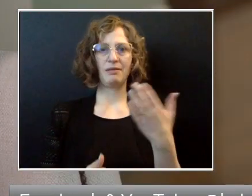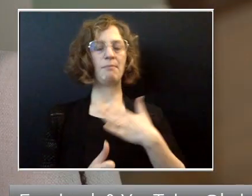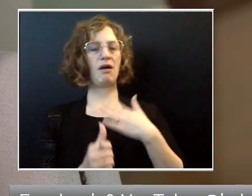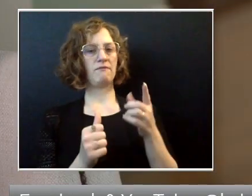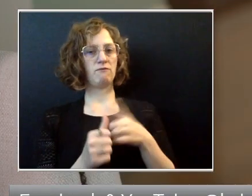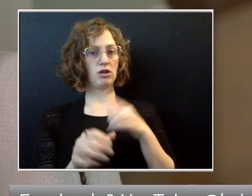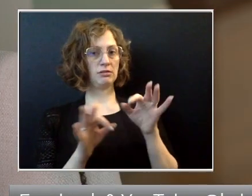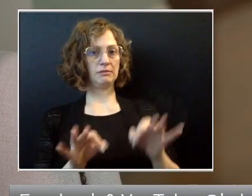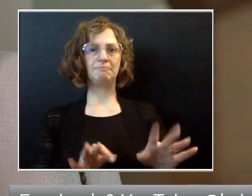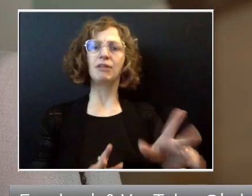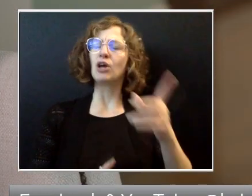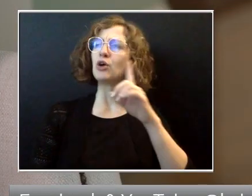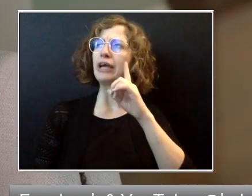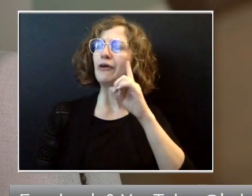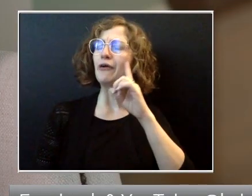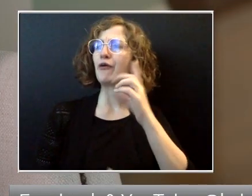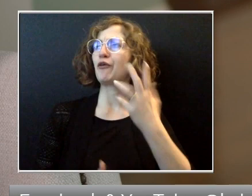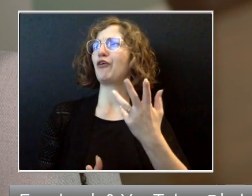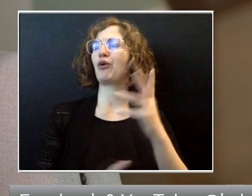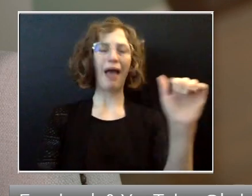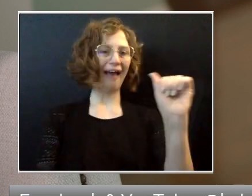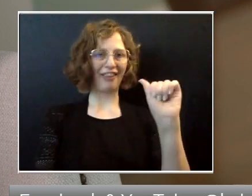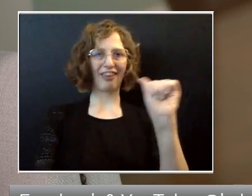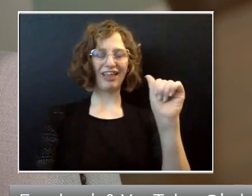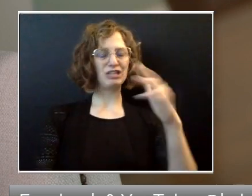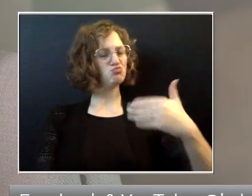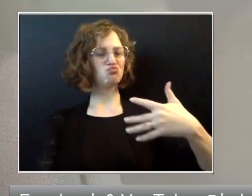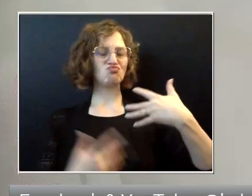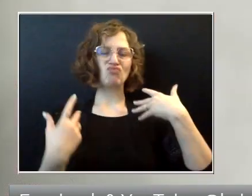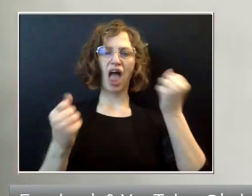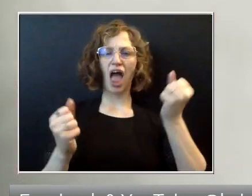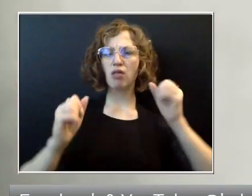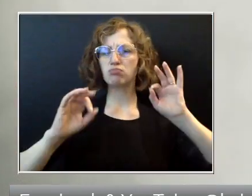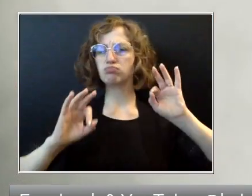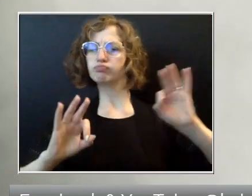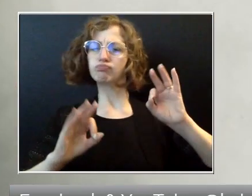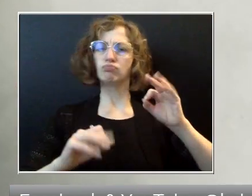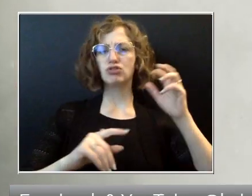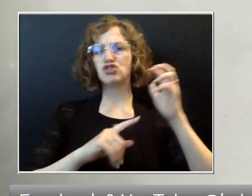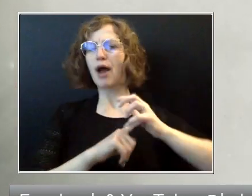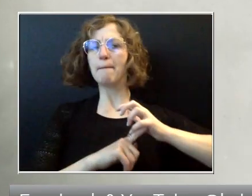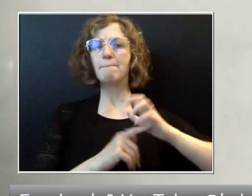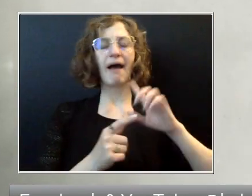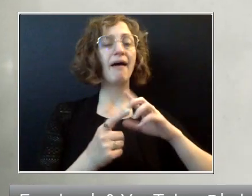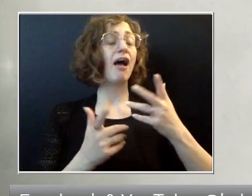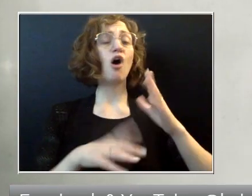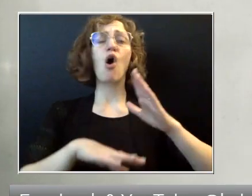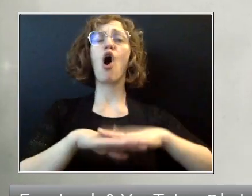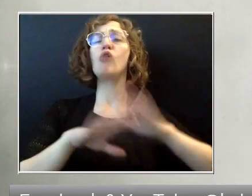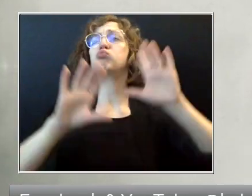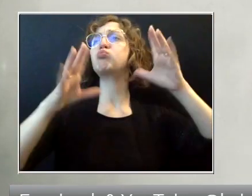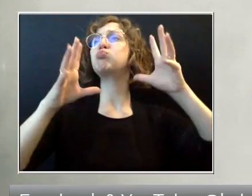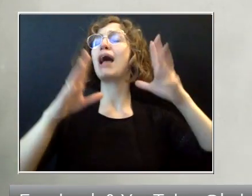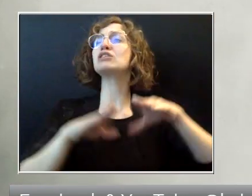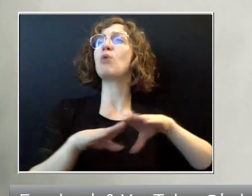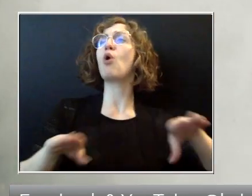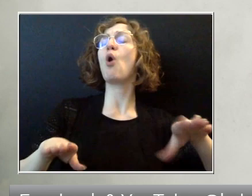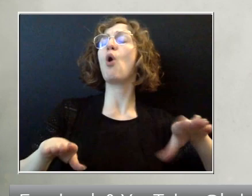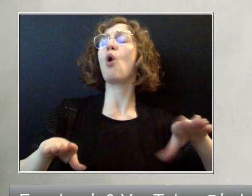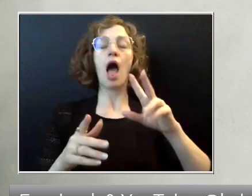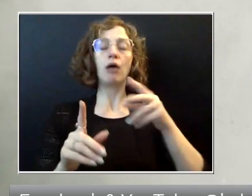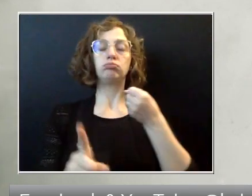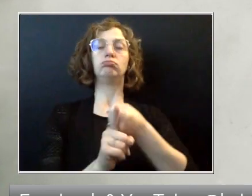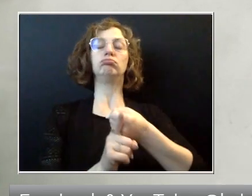in phenomenal condition and they're on the basketball court and then they just drop dead. At the time, Marque Ann had triplet toddlers